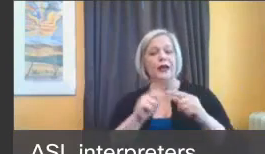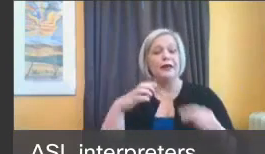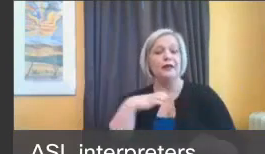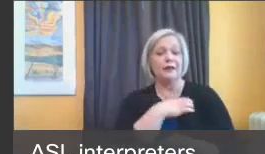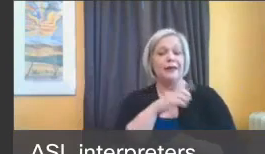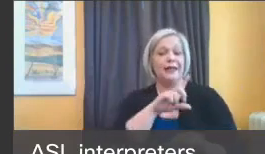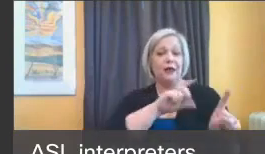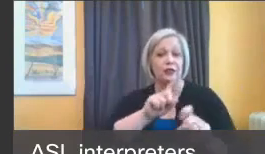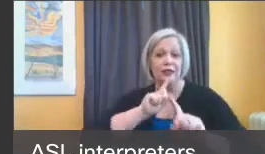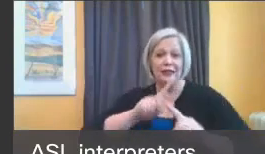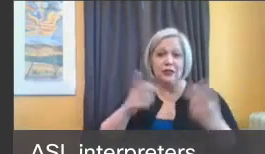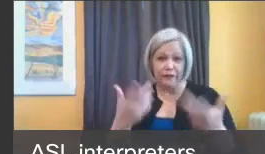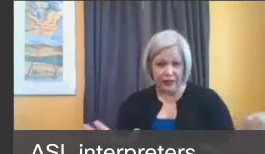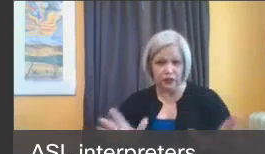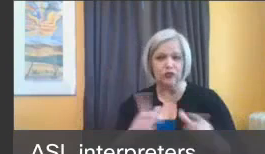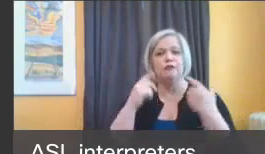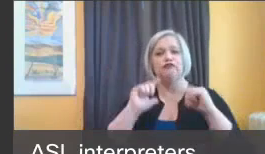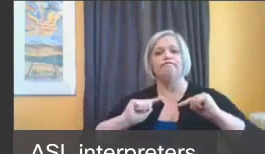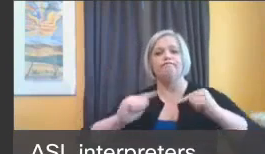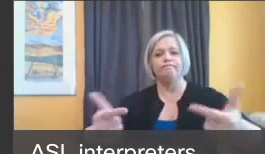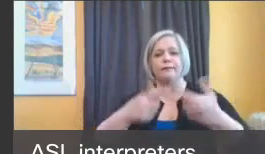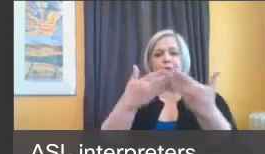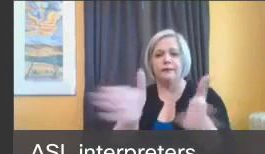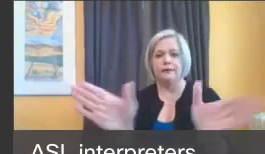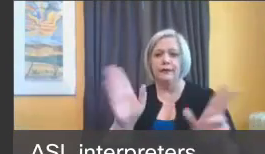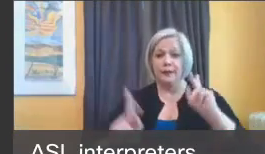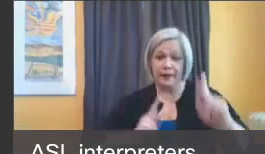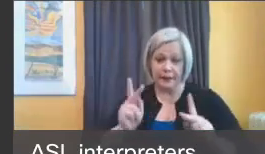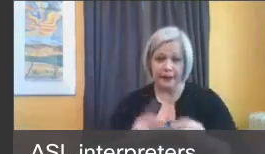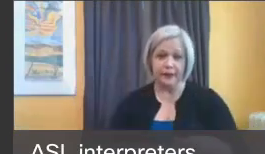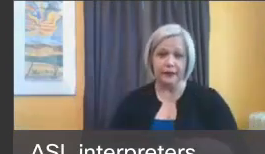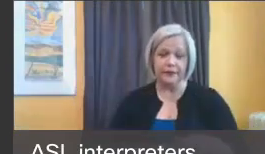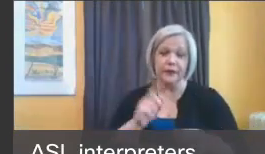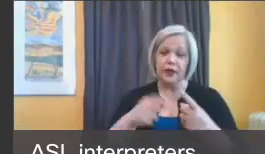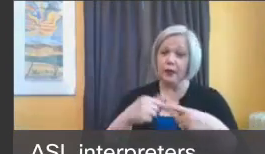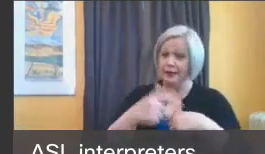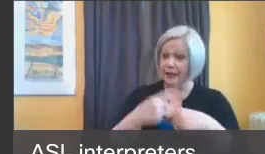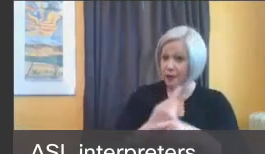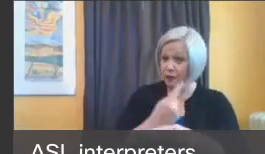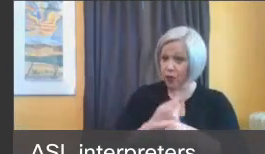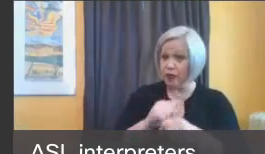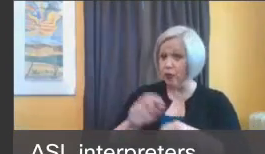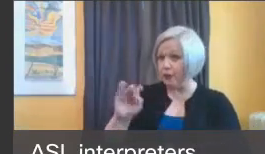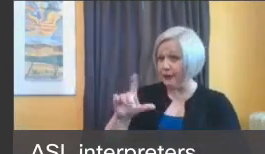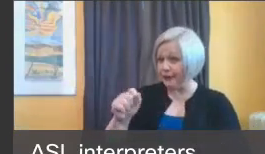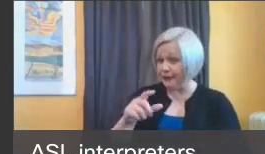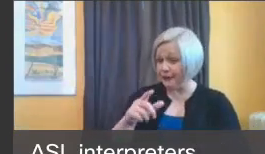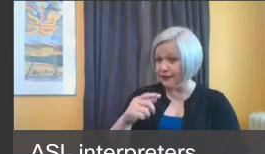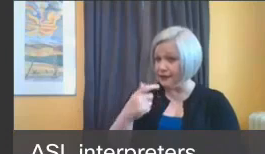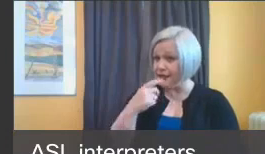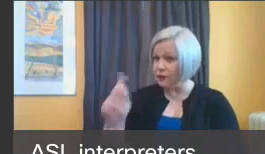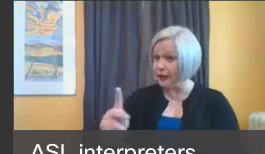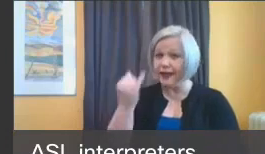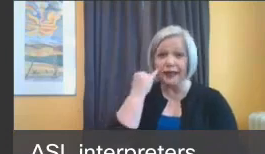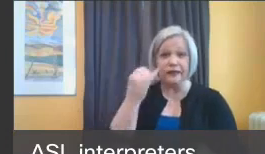period concludes. At the appropriate time, when I indicate to do so or Melissa indicates to do so, anyone wishing to make a statement